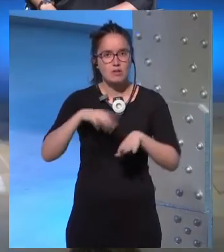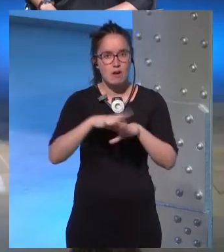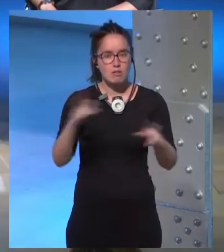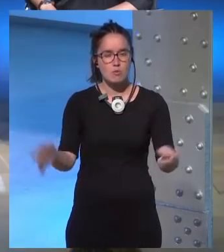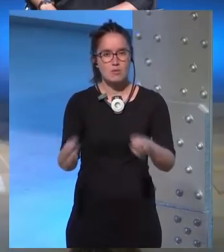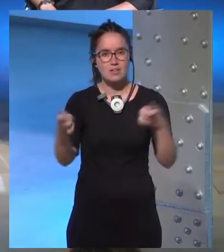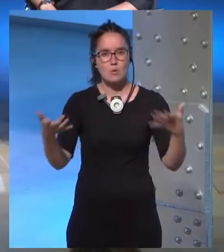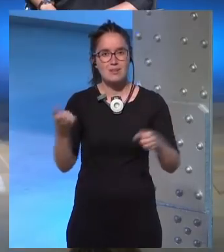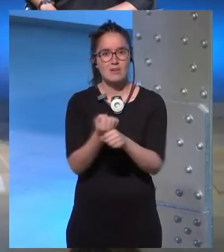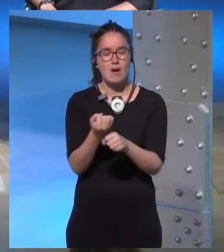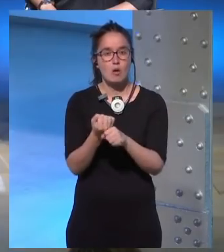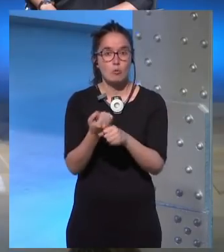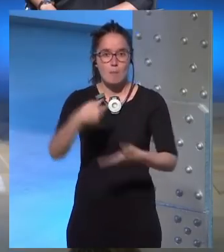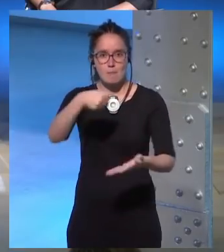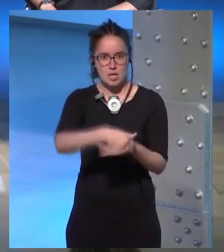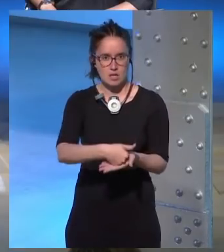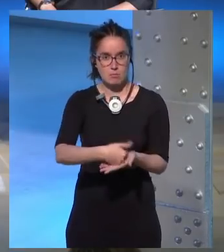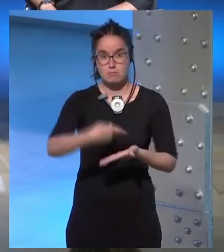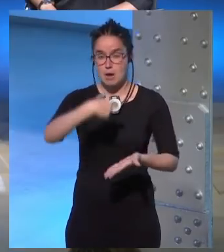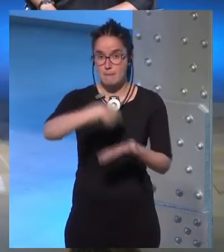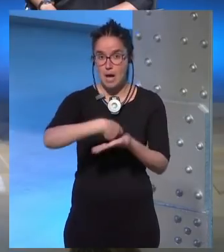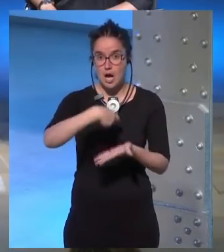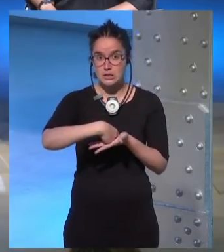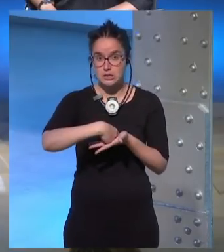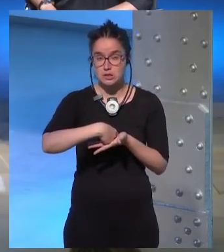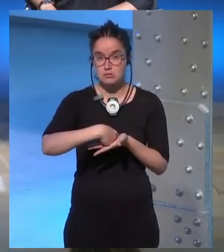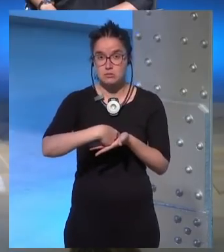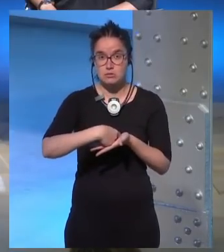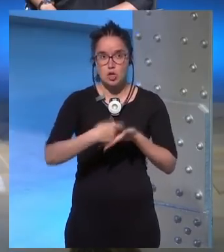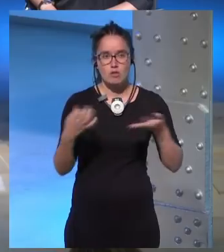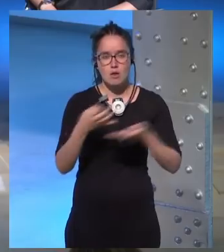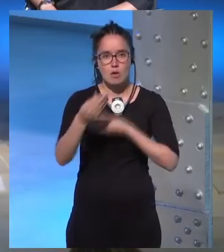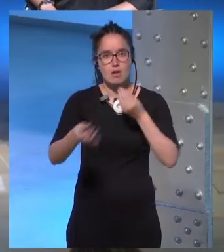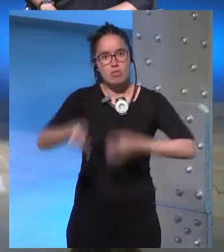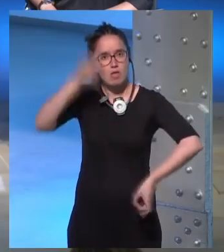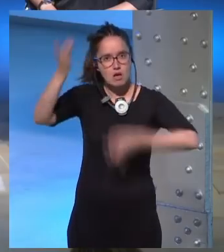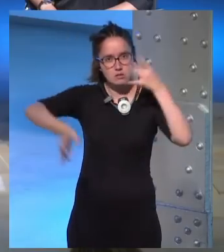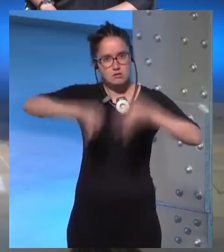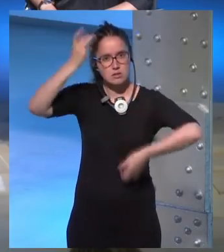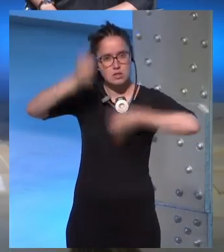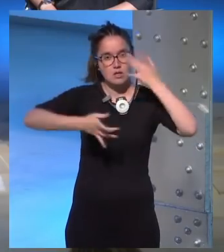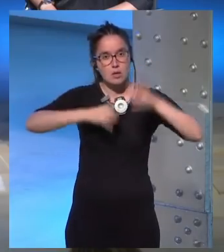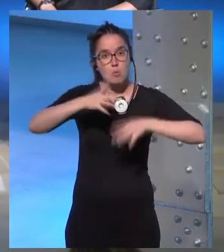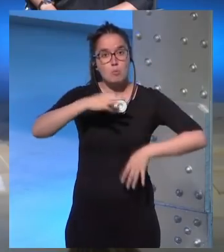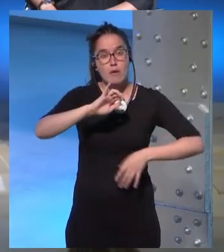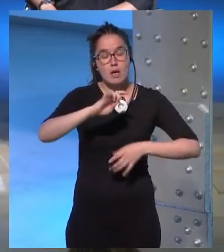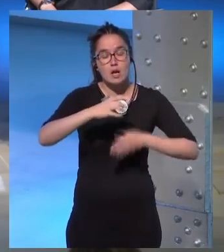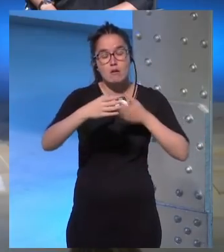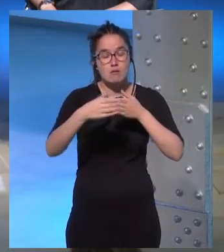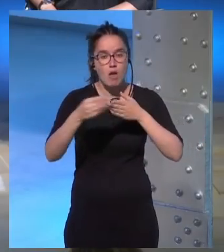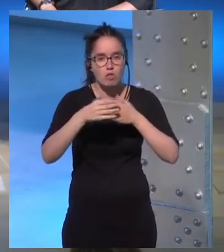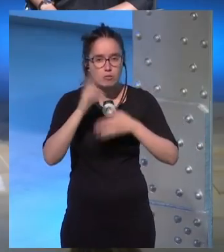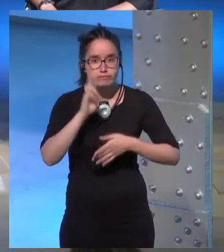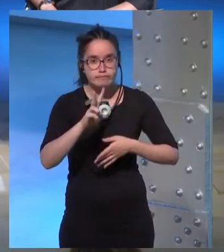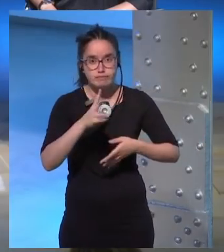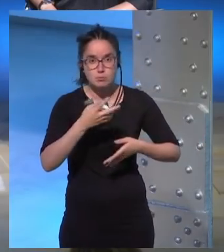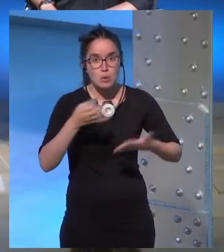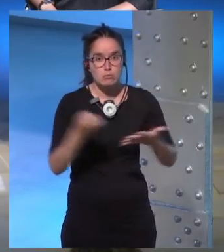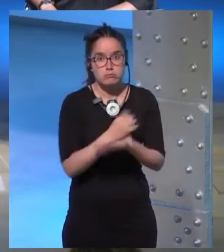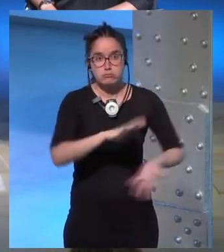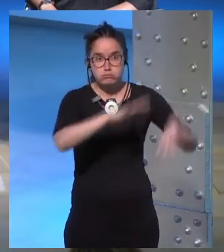own. I mean, I come up with the ideas and I write it down, but like by the time it gets through clients and design and all this stuff, it's very different. Whereas